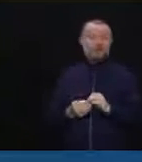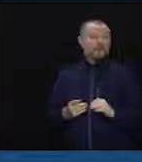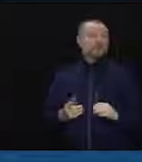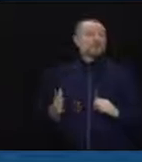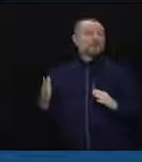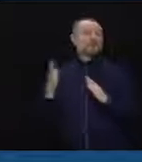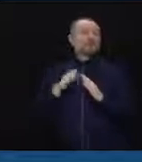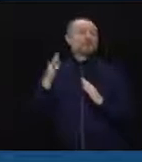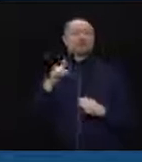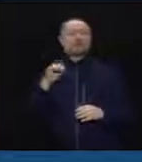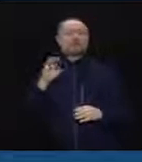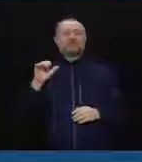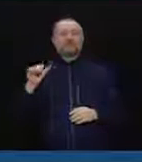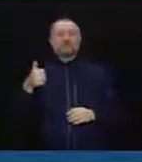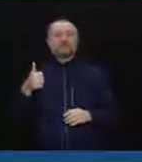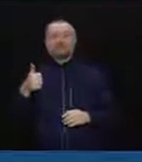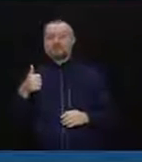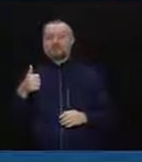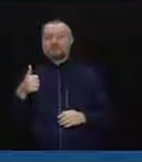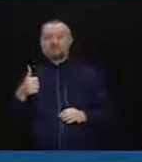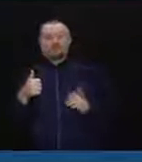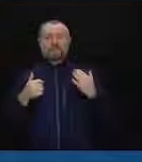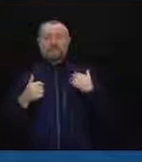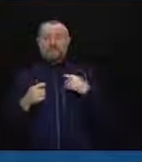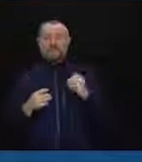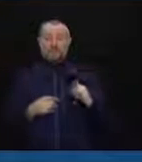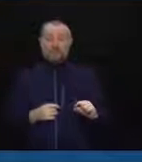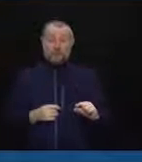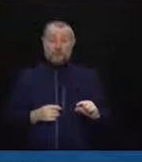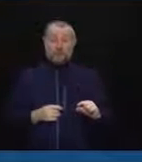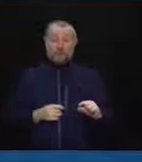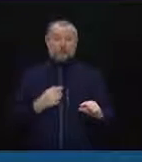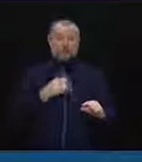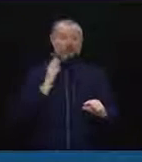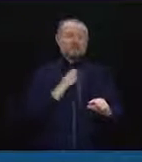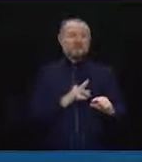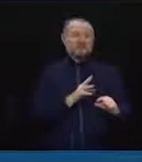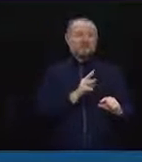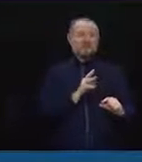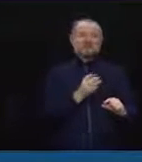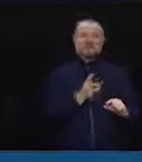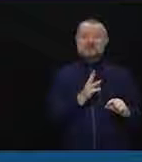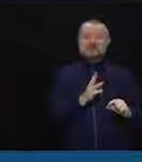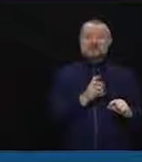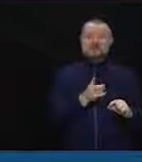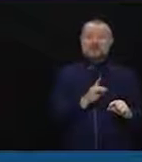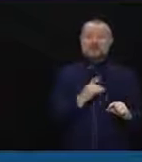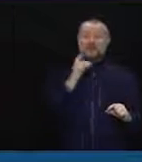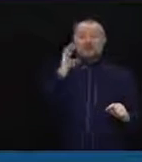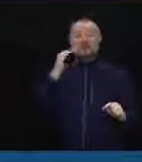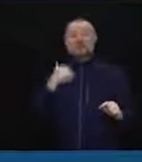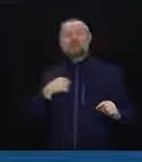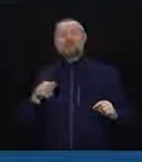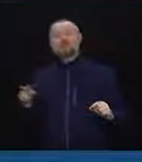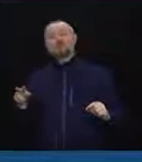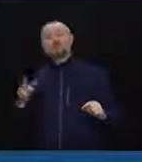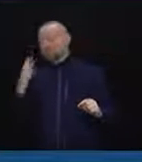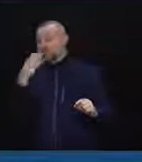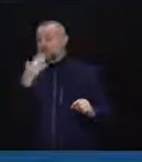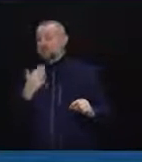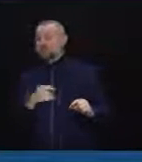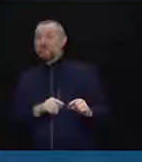had 678 active nursing home cases. Given the size of the population, that was very positive. By